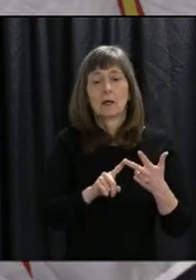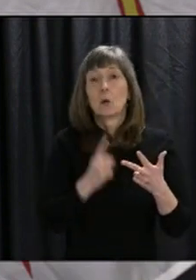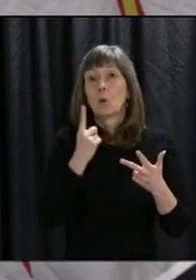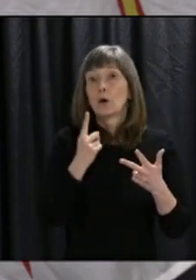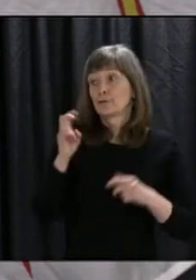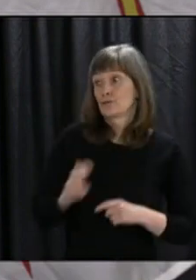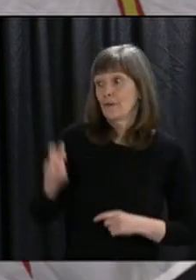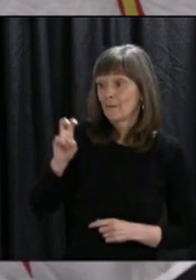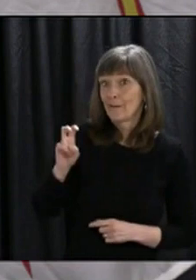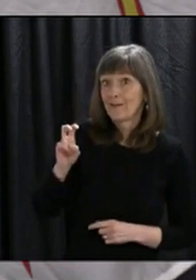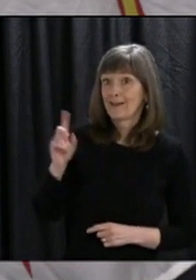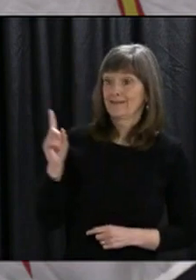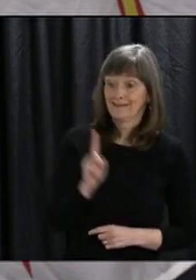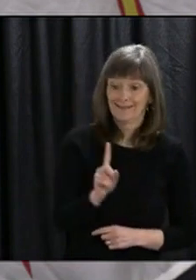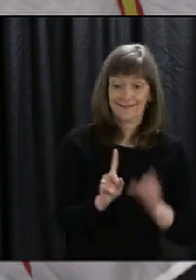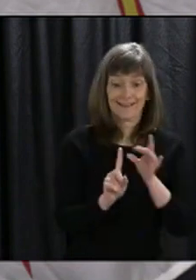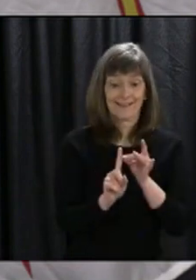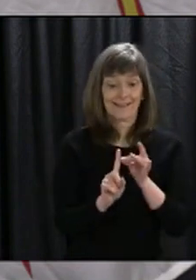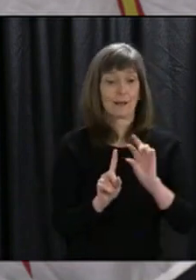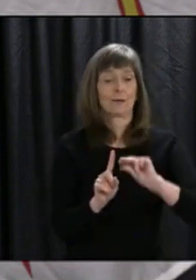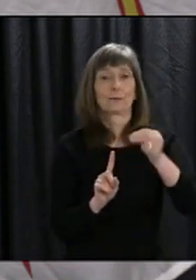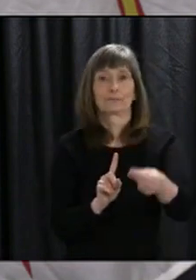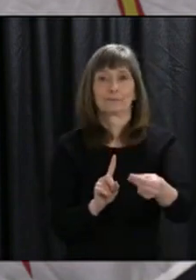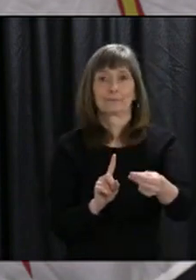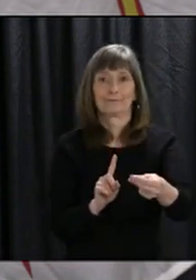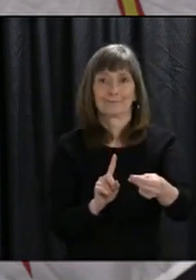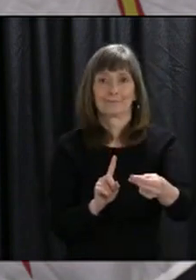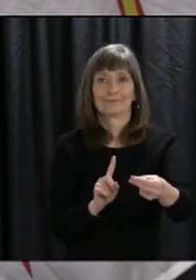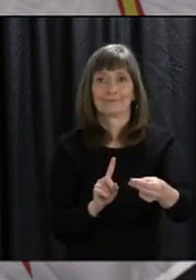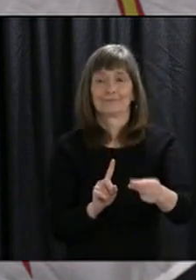traveler. Where was the travel, sorry? Which